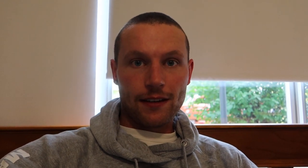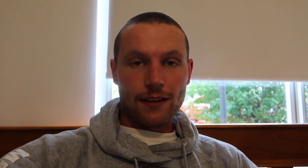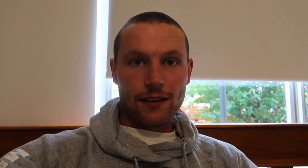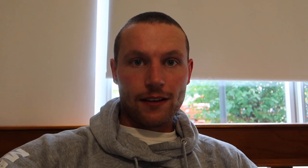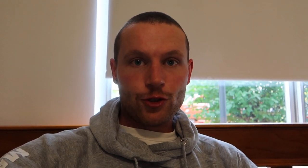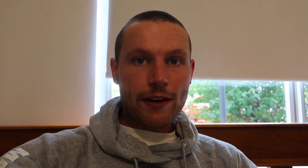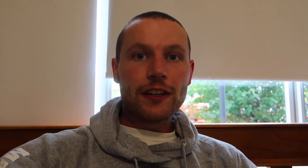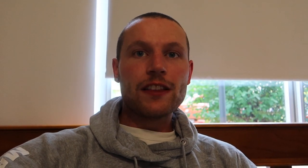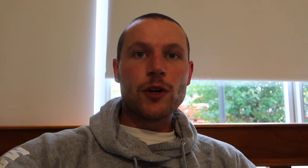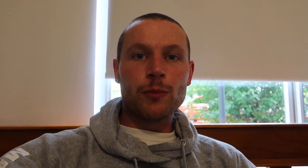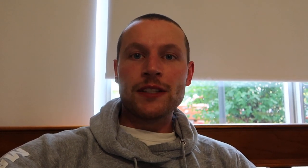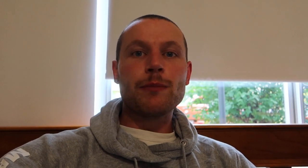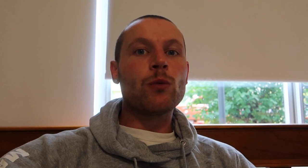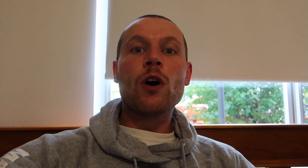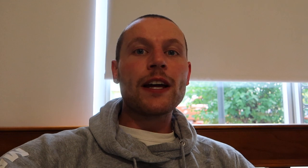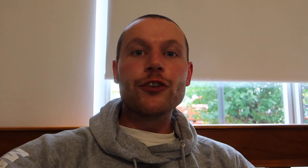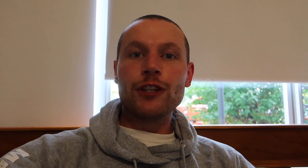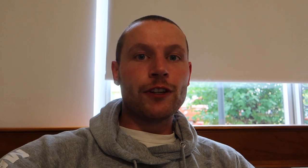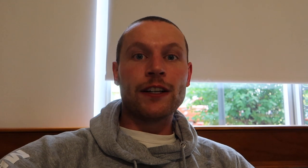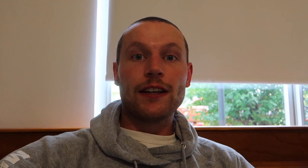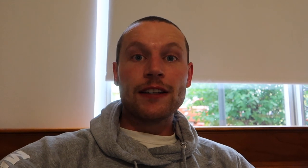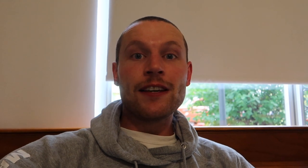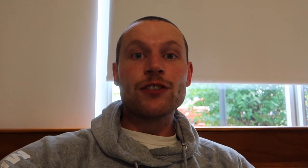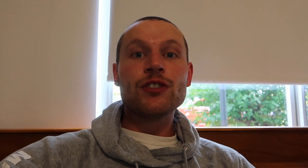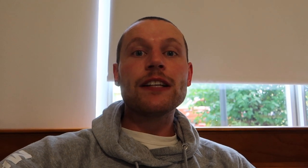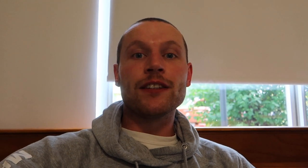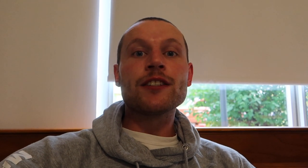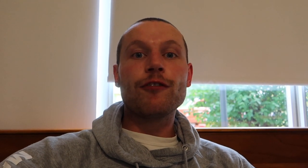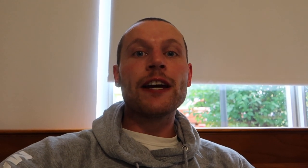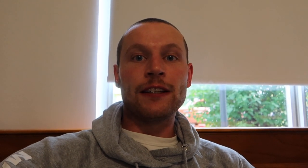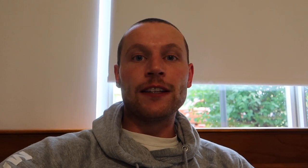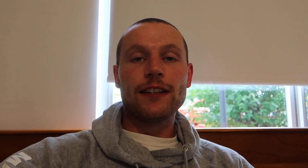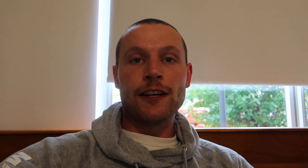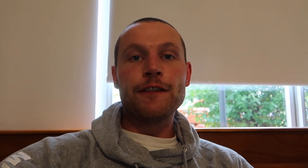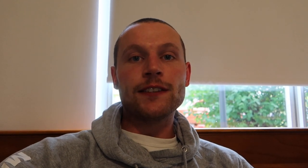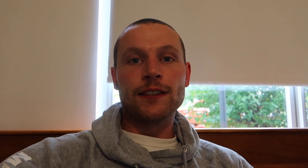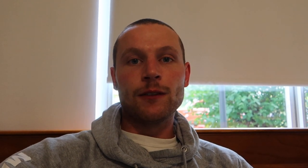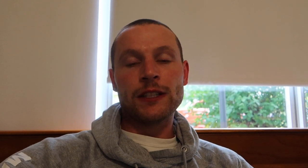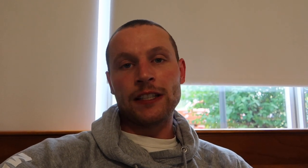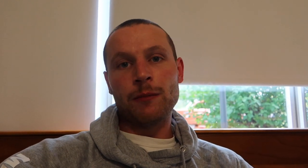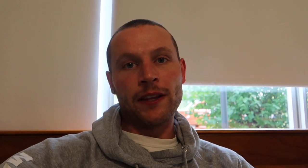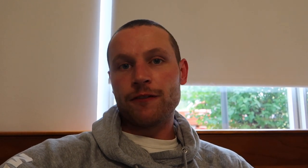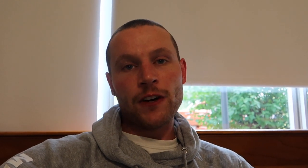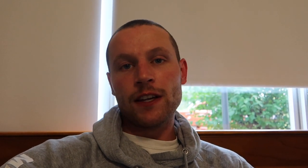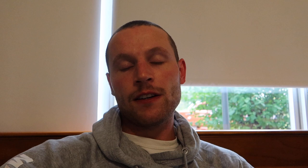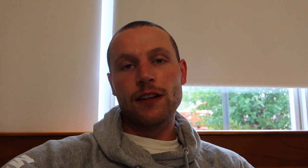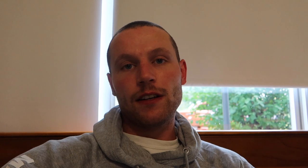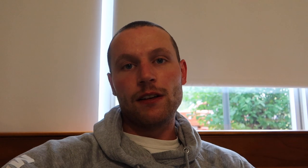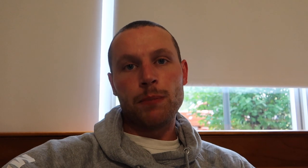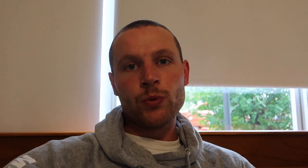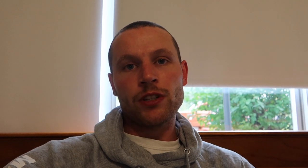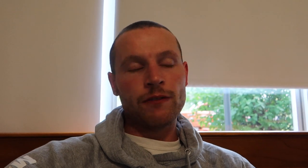Okay? Travelling at the moment, doesn't matter what country you're in. Yes, New Zealand is finally affected once again by this